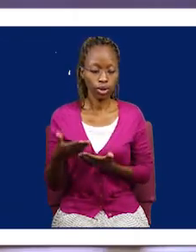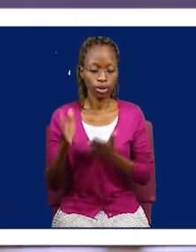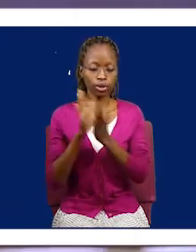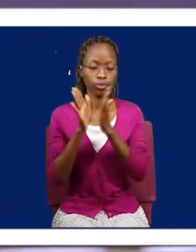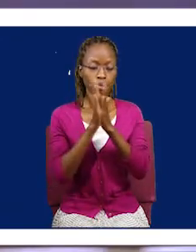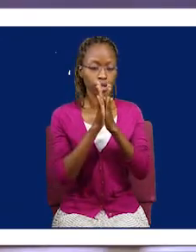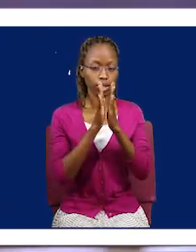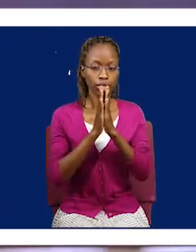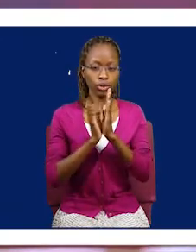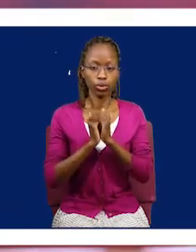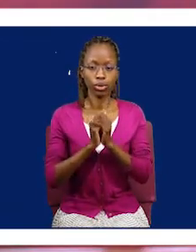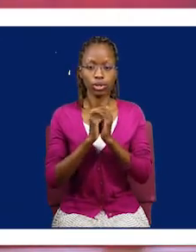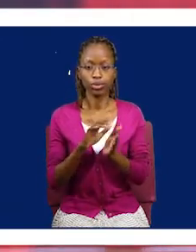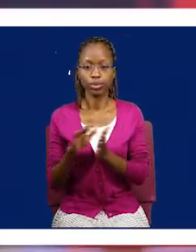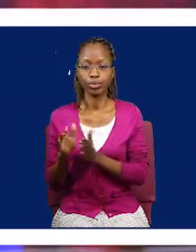the praise and worship.